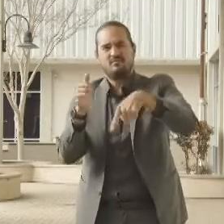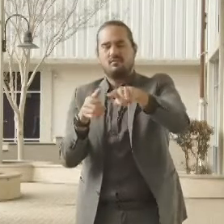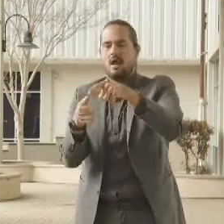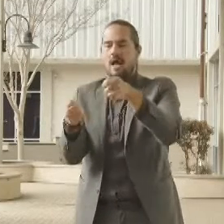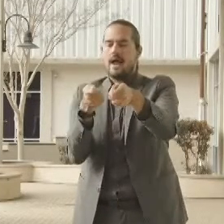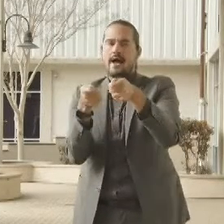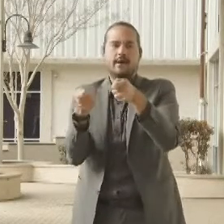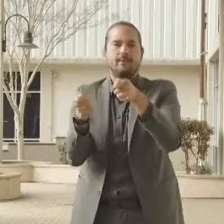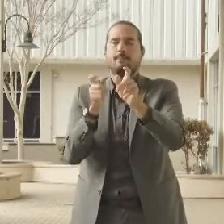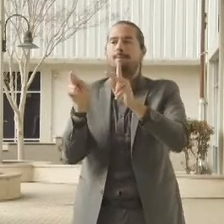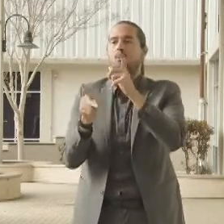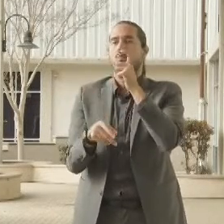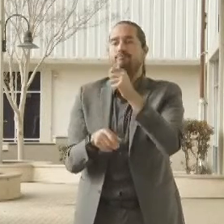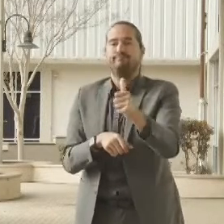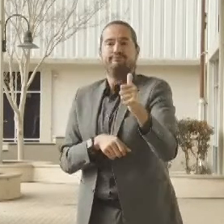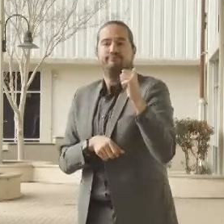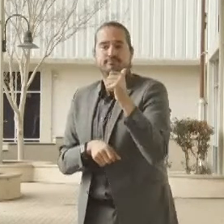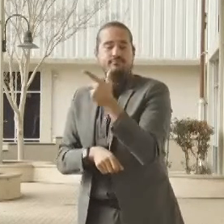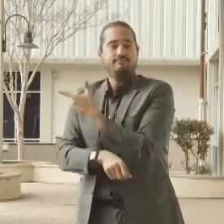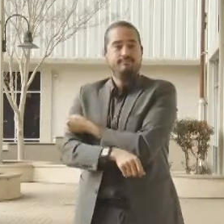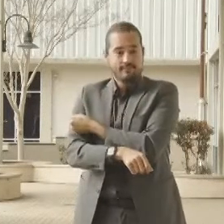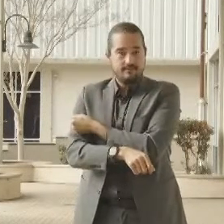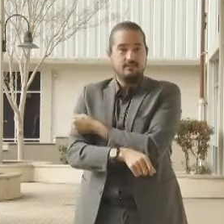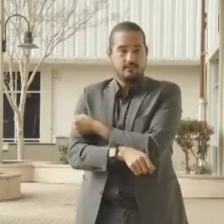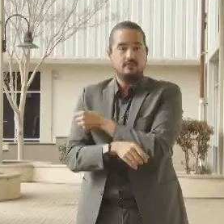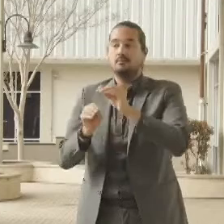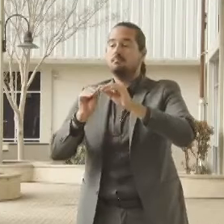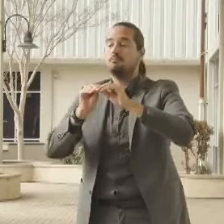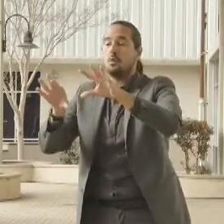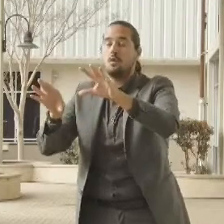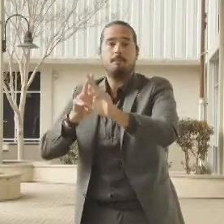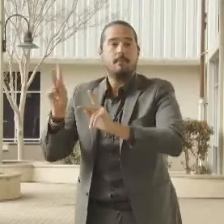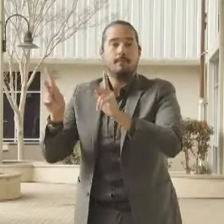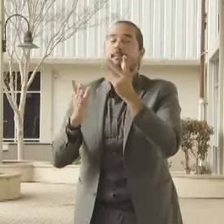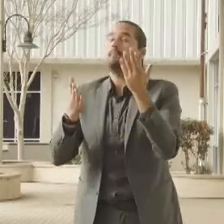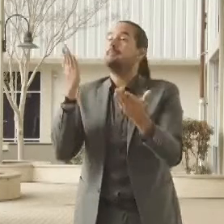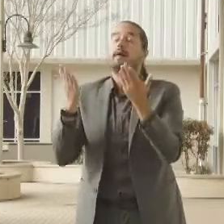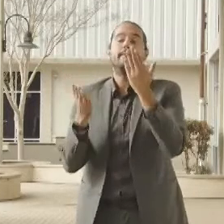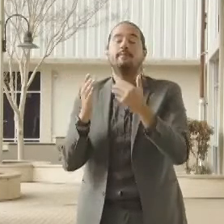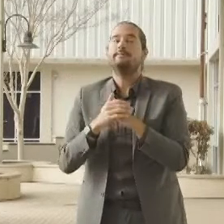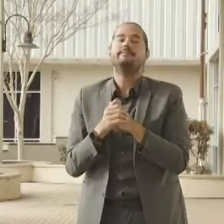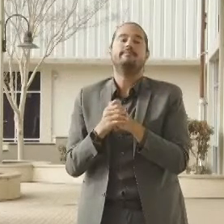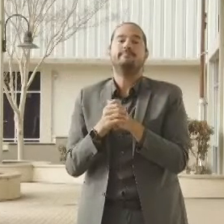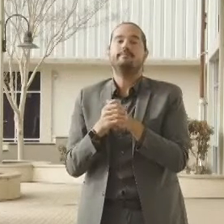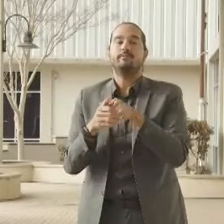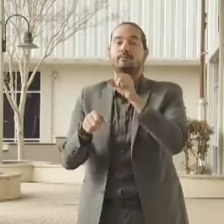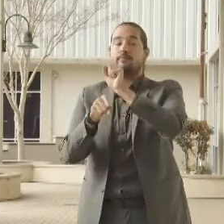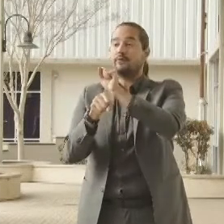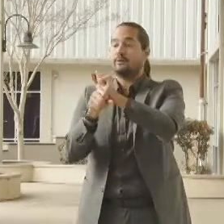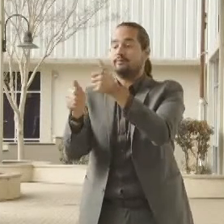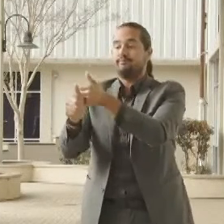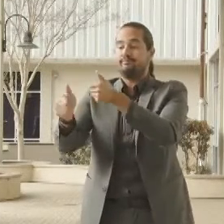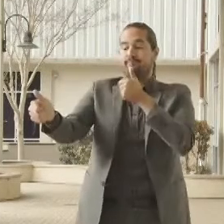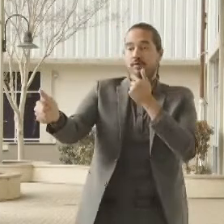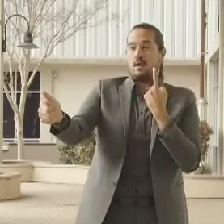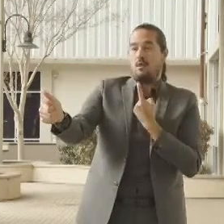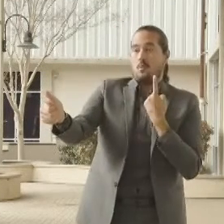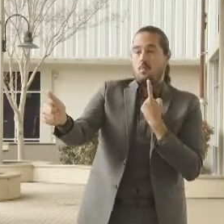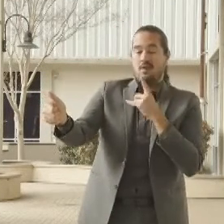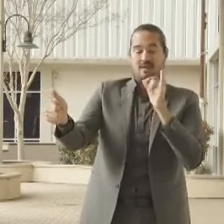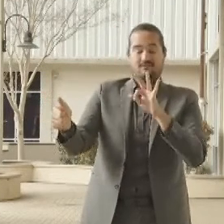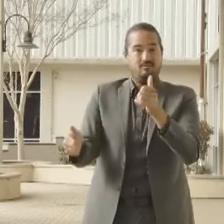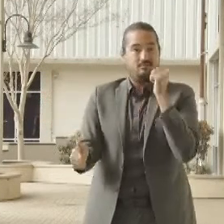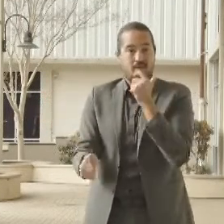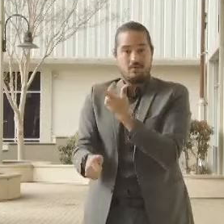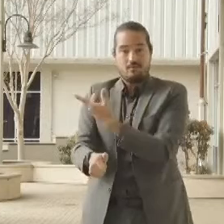personnel. For example, how they may be able to reallocate folks to work in different roles, or accommodate